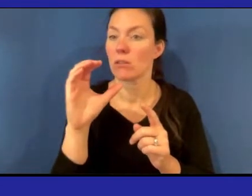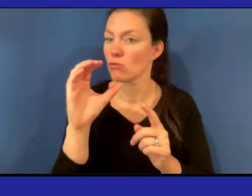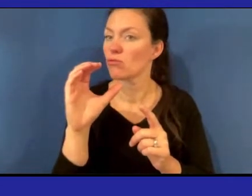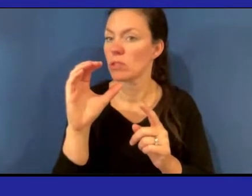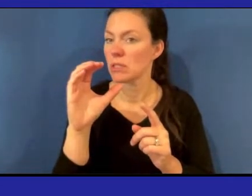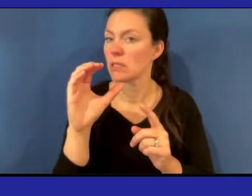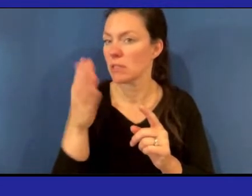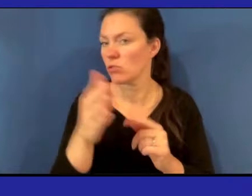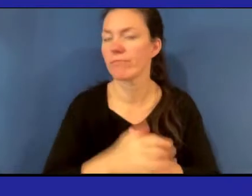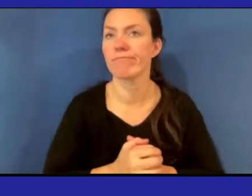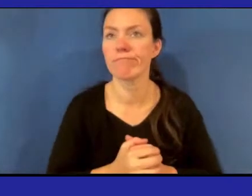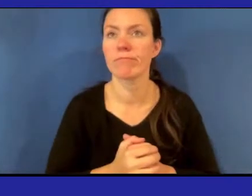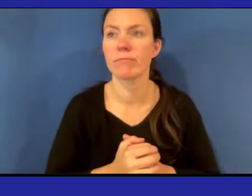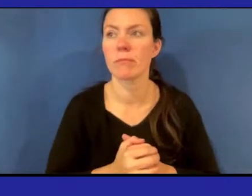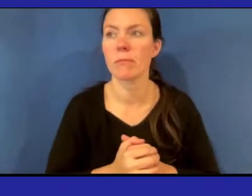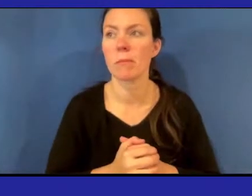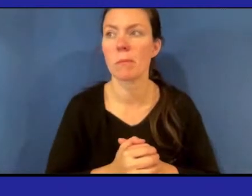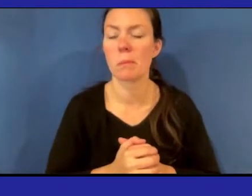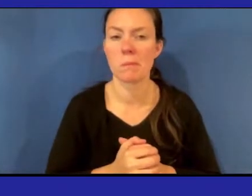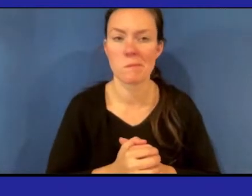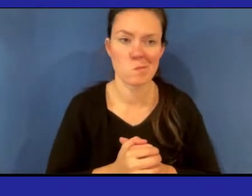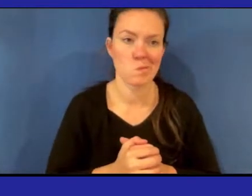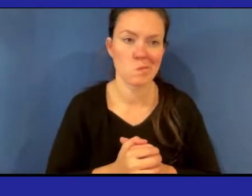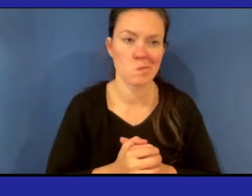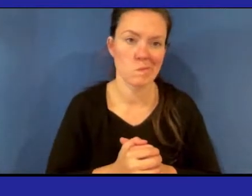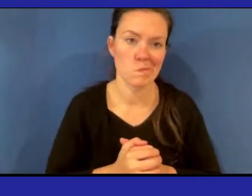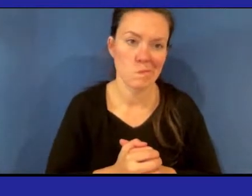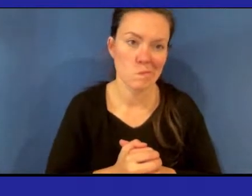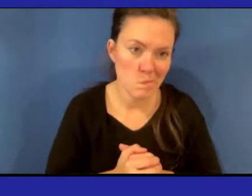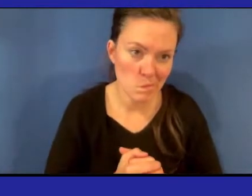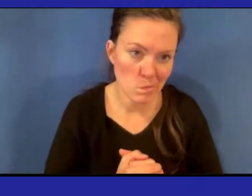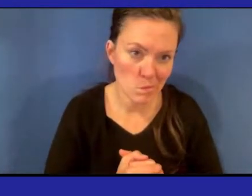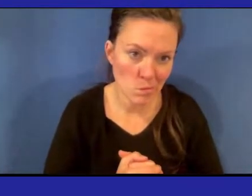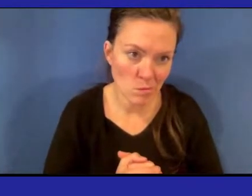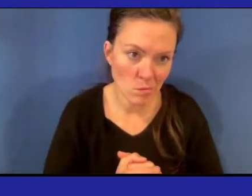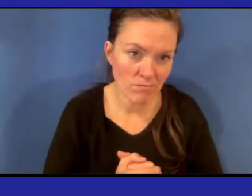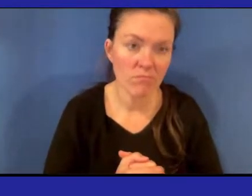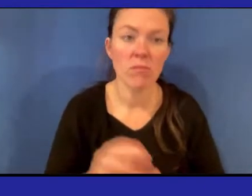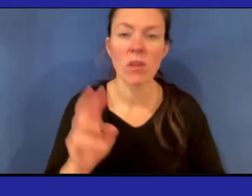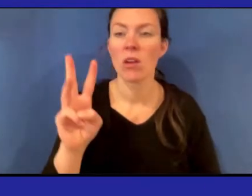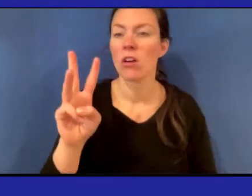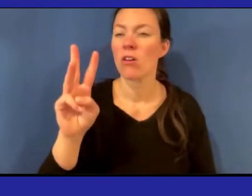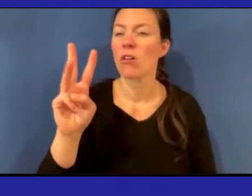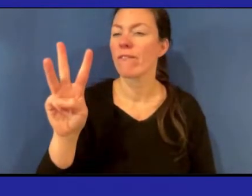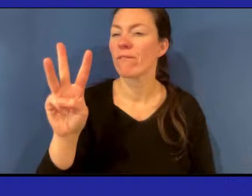here. Eric, Yes. on that, the wellness encounters,